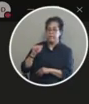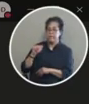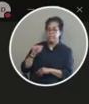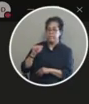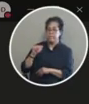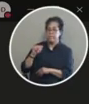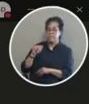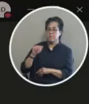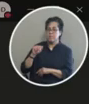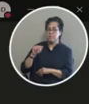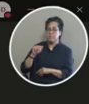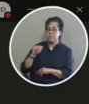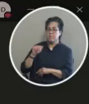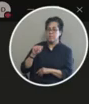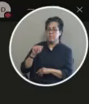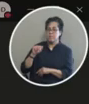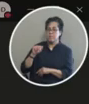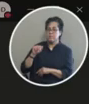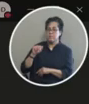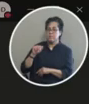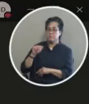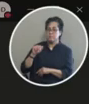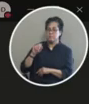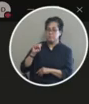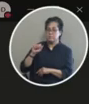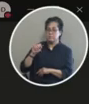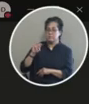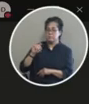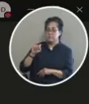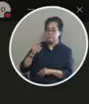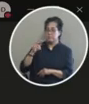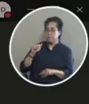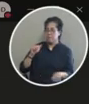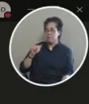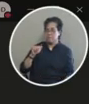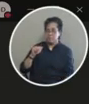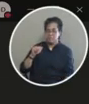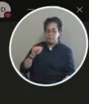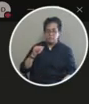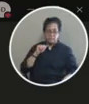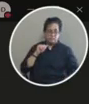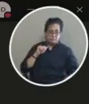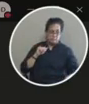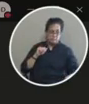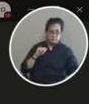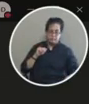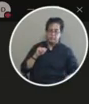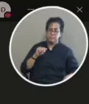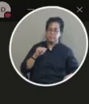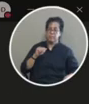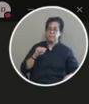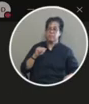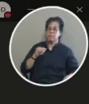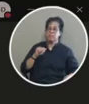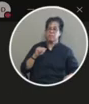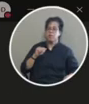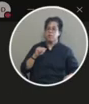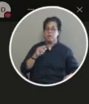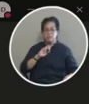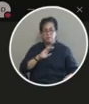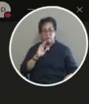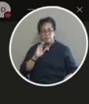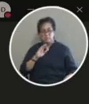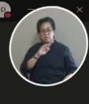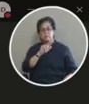Samantha Montoya, if you're on the line, please press star 6 to unmute your phone. This is Luis Ruiz. Can you hear me?